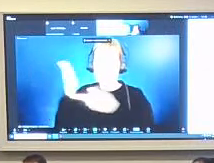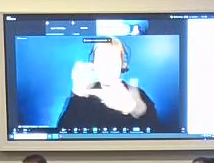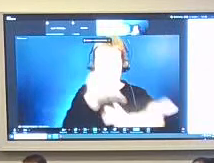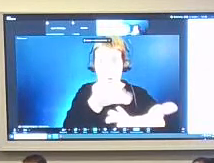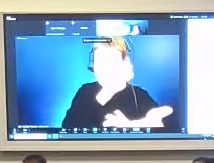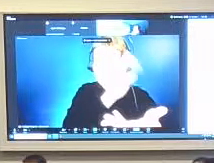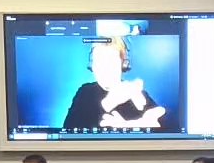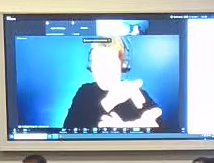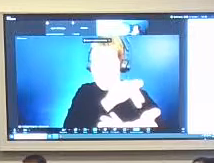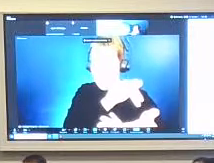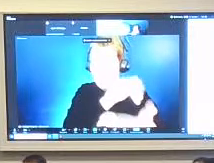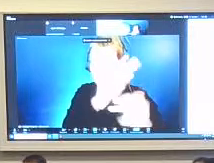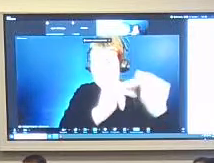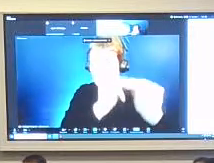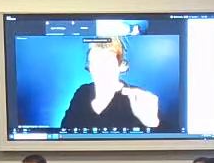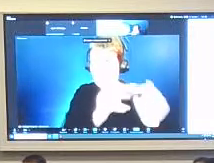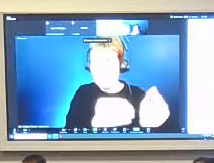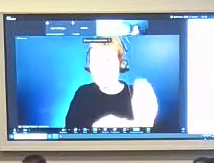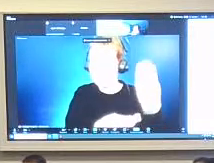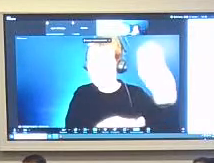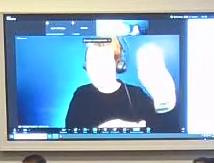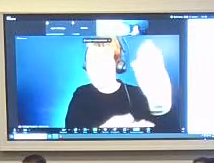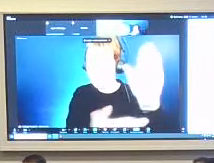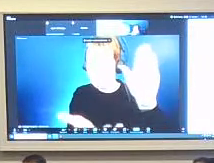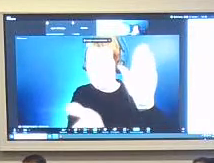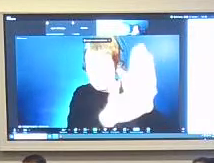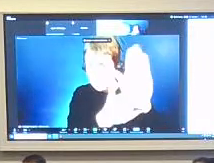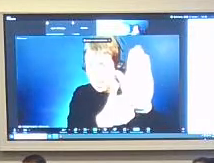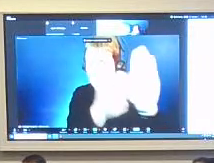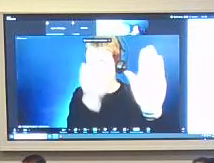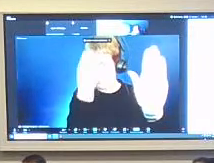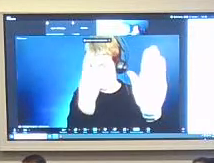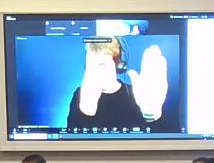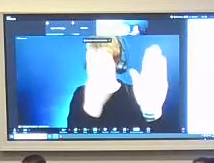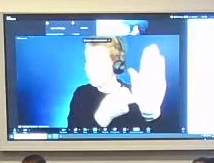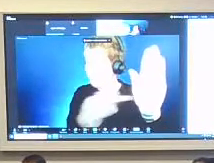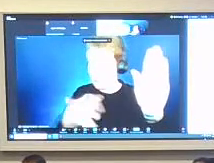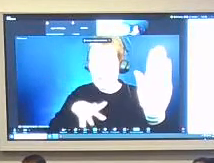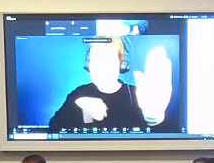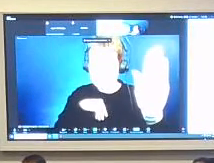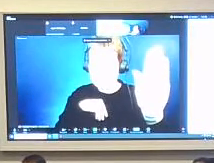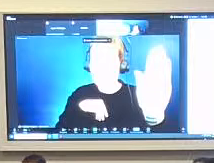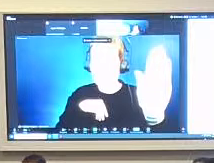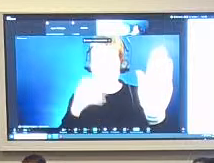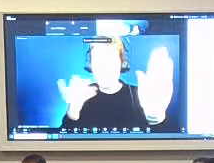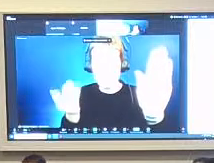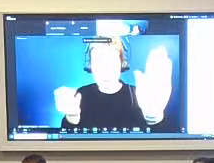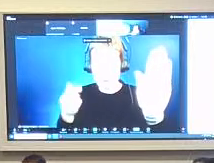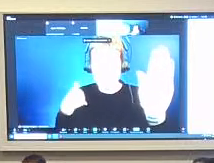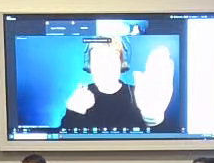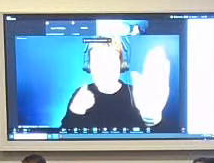And that's what I did at the time. That seemed to work pretty well. I don't want to, neither do I